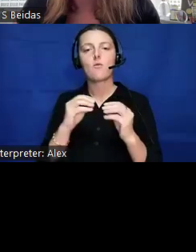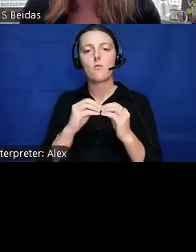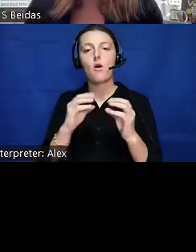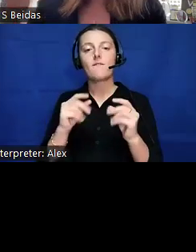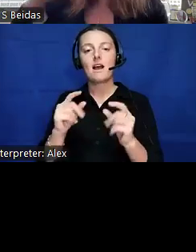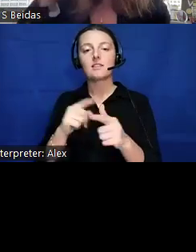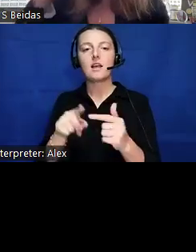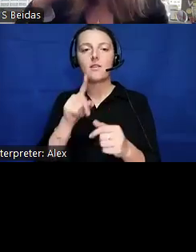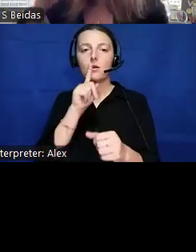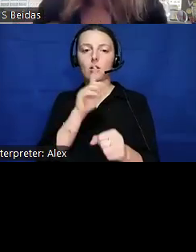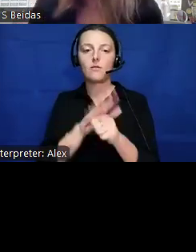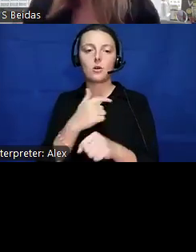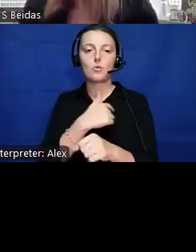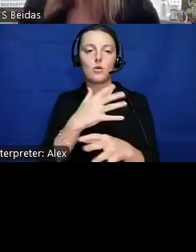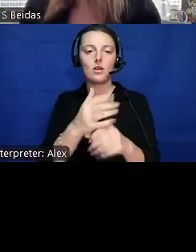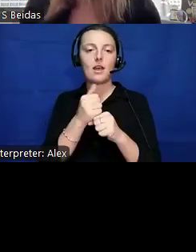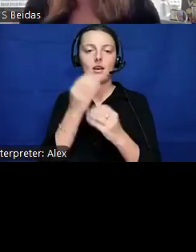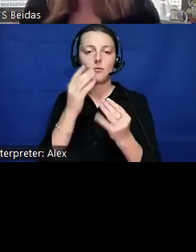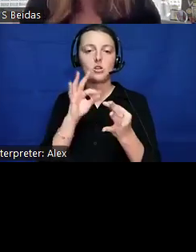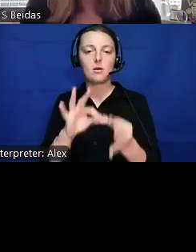on implementation from the beginning.